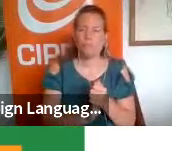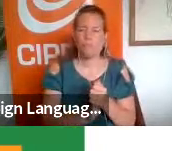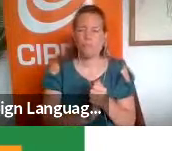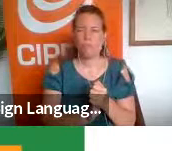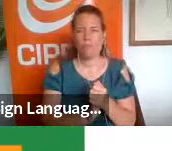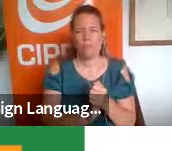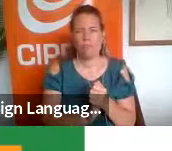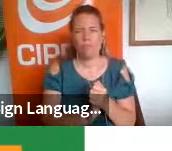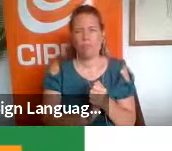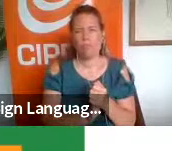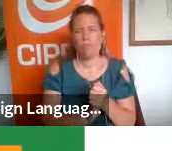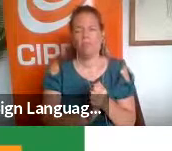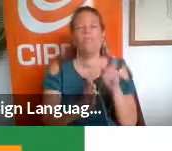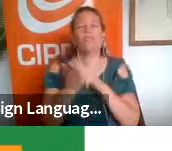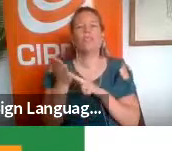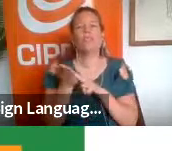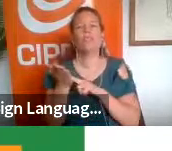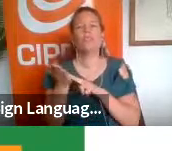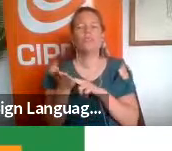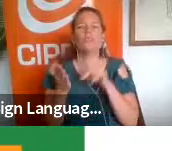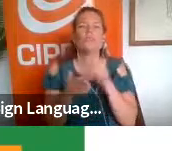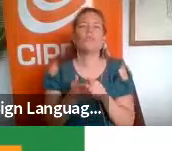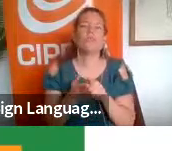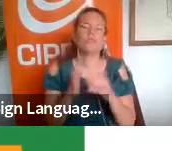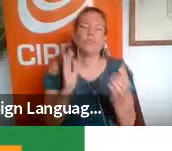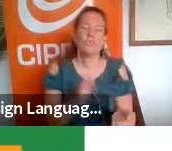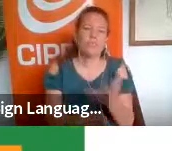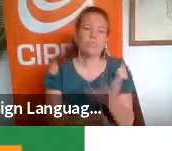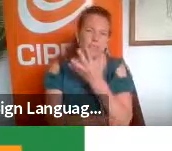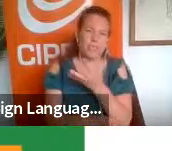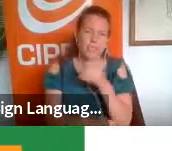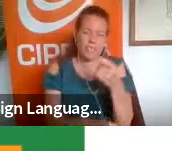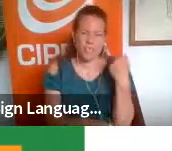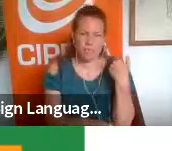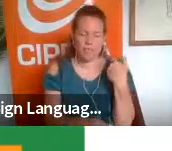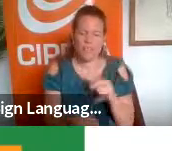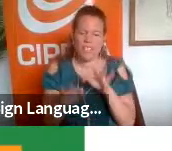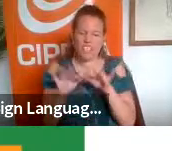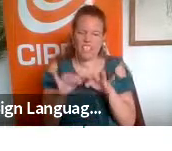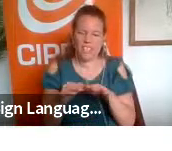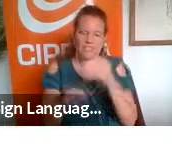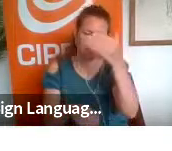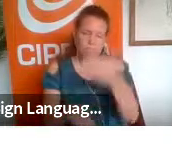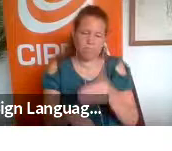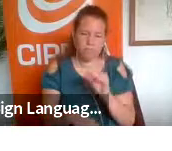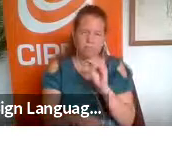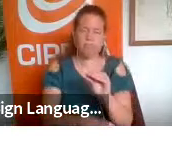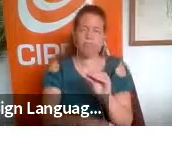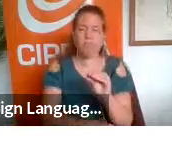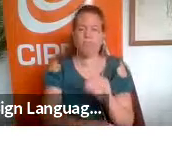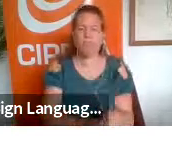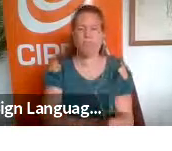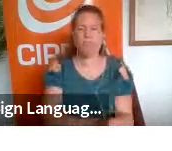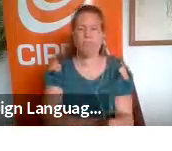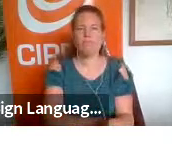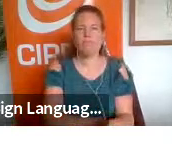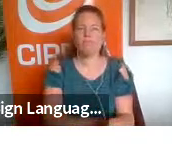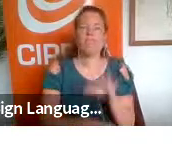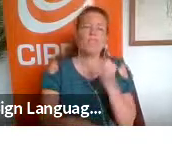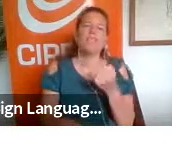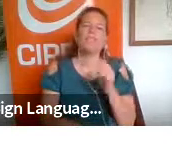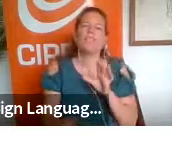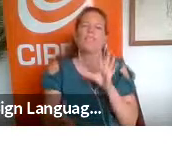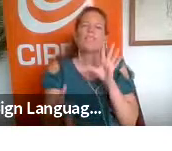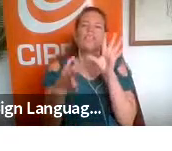so use the Google Sheet that I've posted in the chat to sign up. So you can sign up as